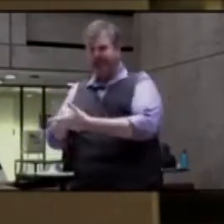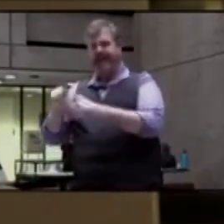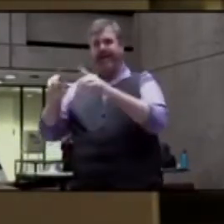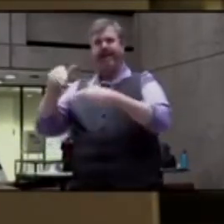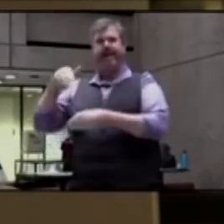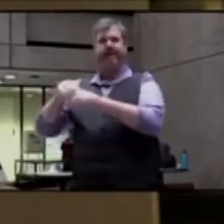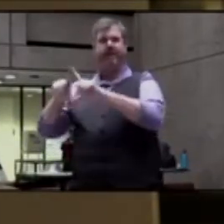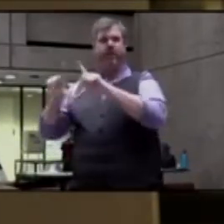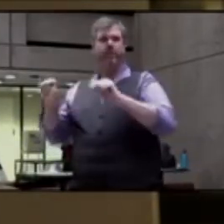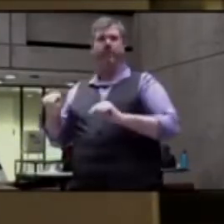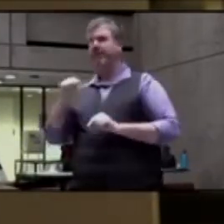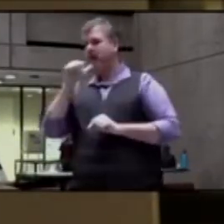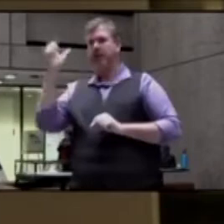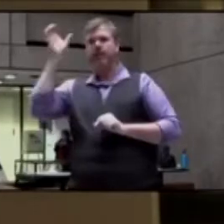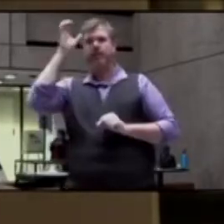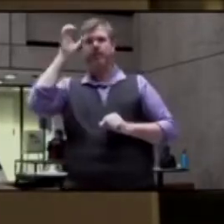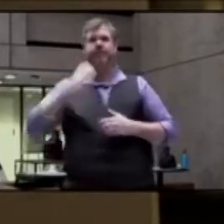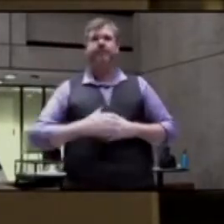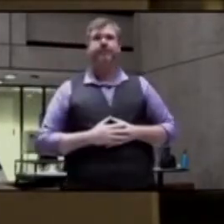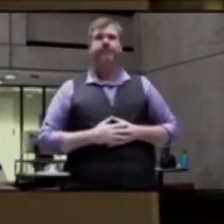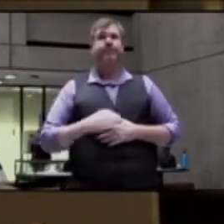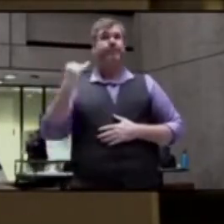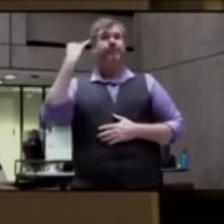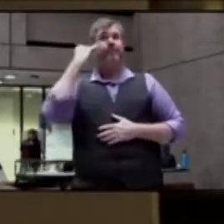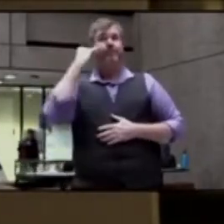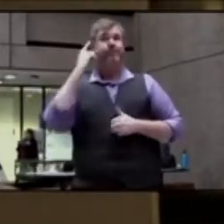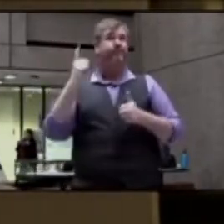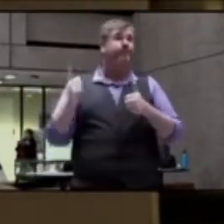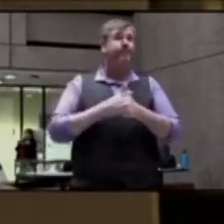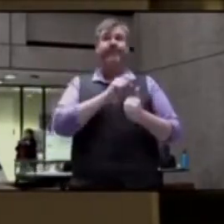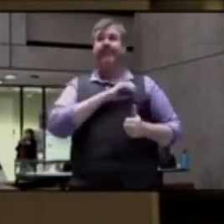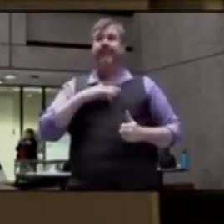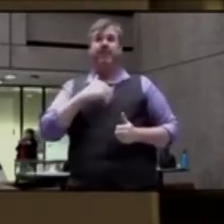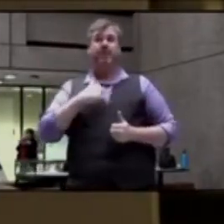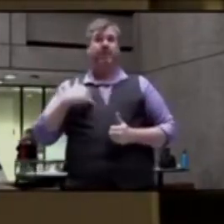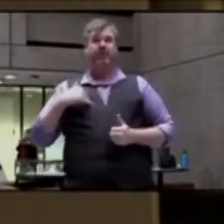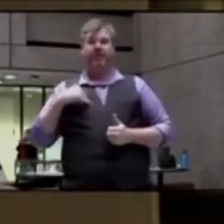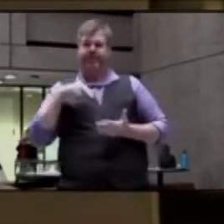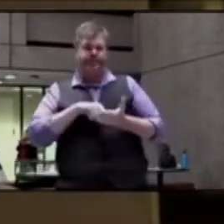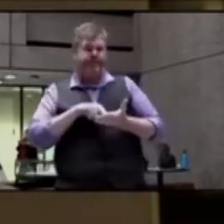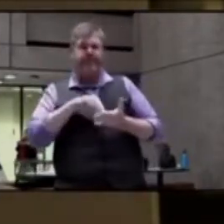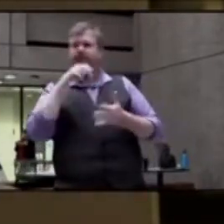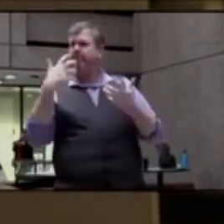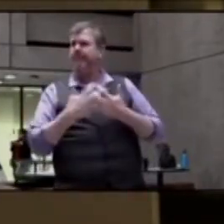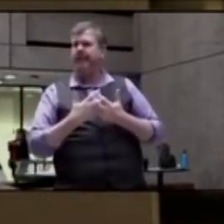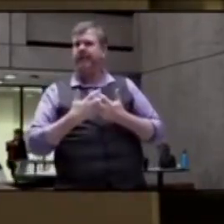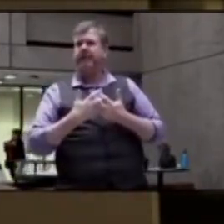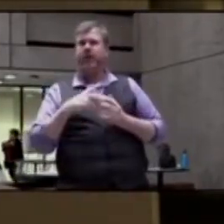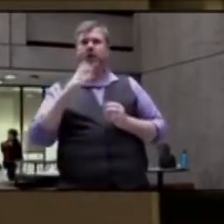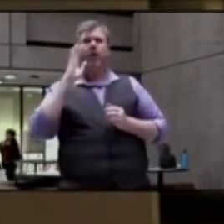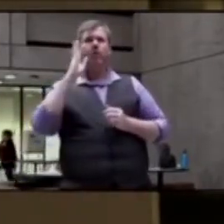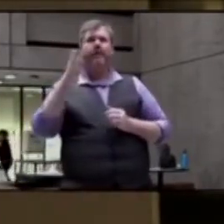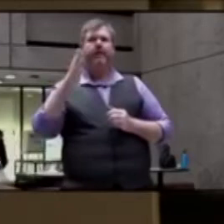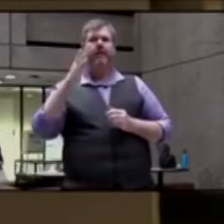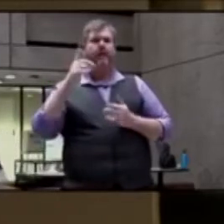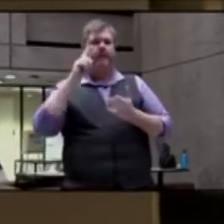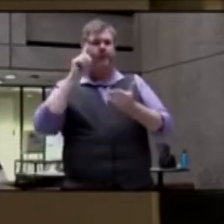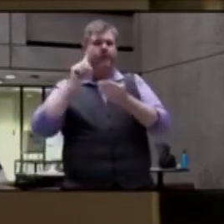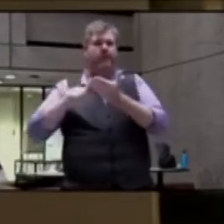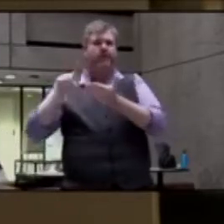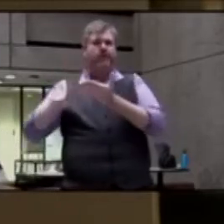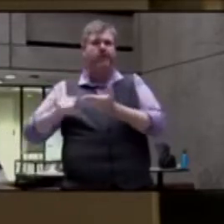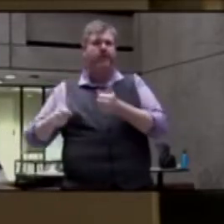the signature doesn't match, we'll send that up to another level and another level if needed. Even, the manager's looking at